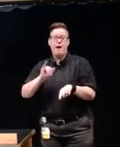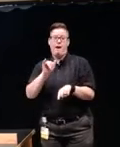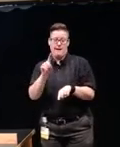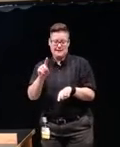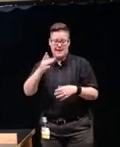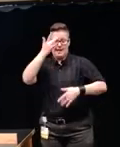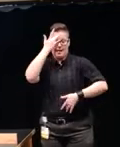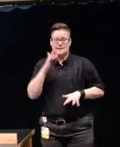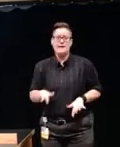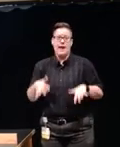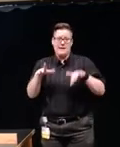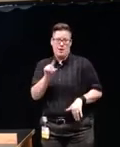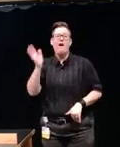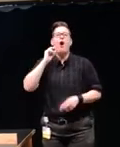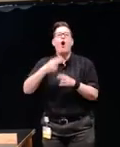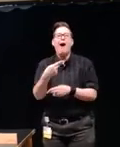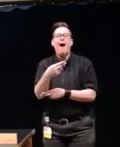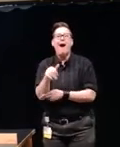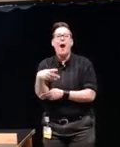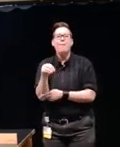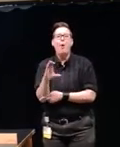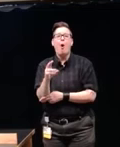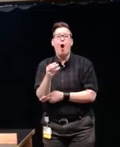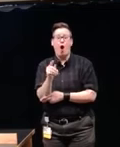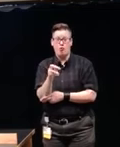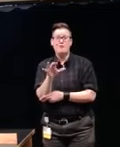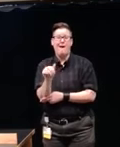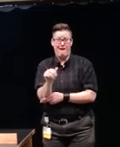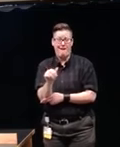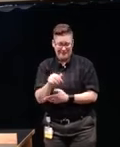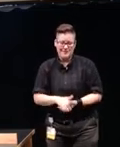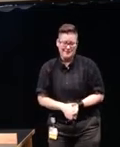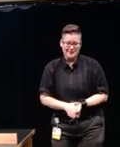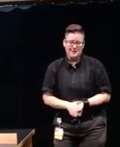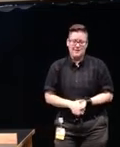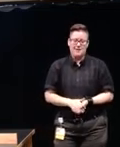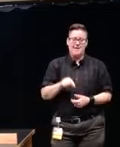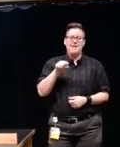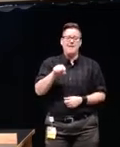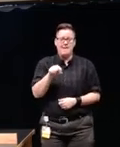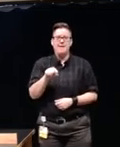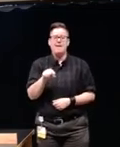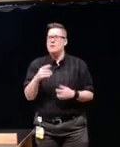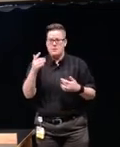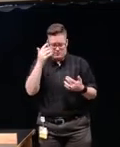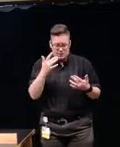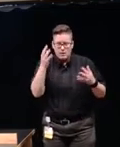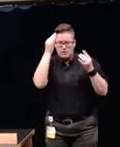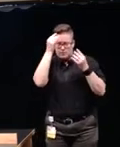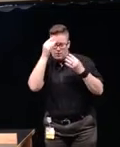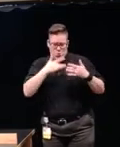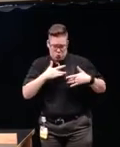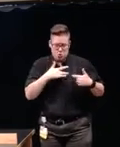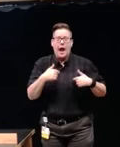previously termed hypochondriasis. Here, there's prominent health anxiety in worrying that an